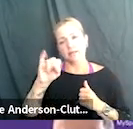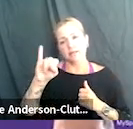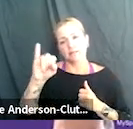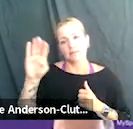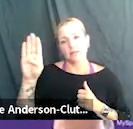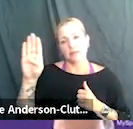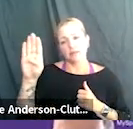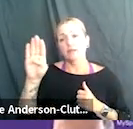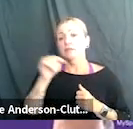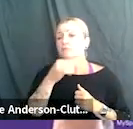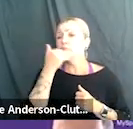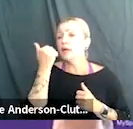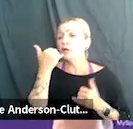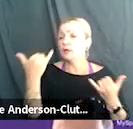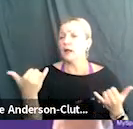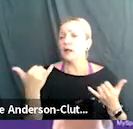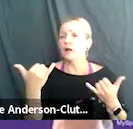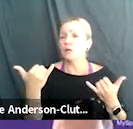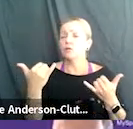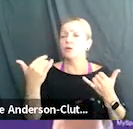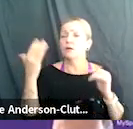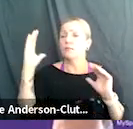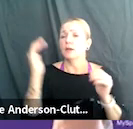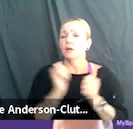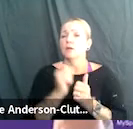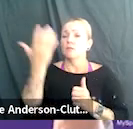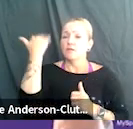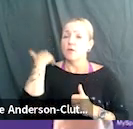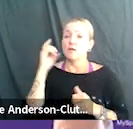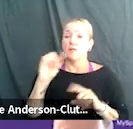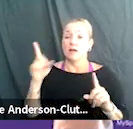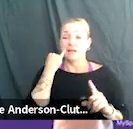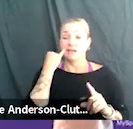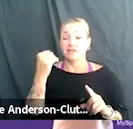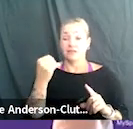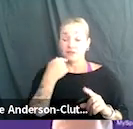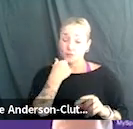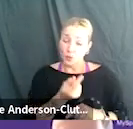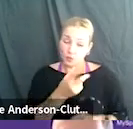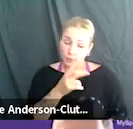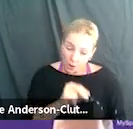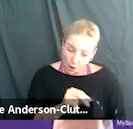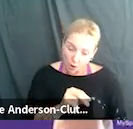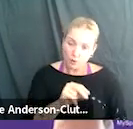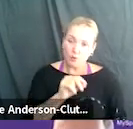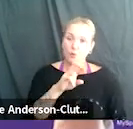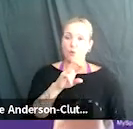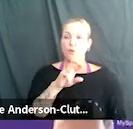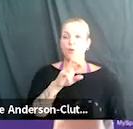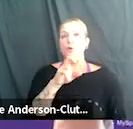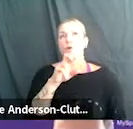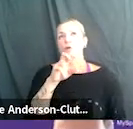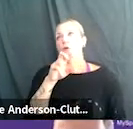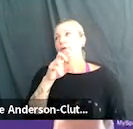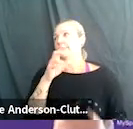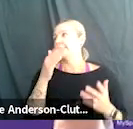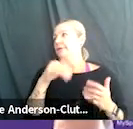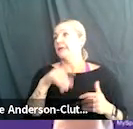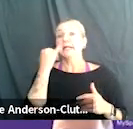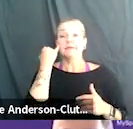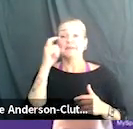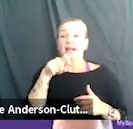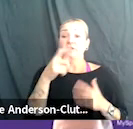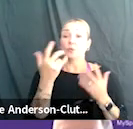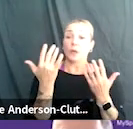than it was in past years, but still, if he's told no or has to wait for something or can't do something, he still can become quite aggressive or